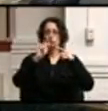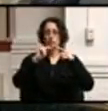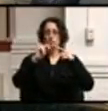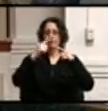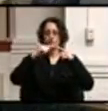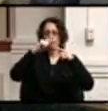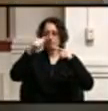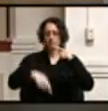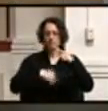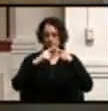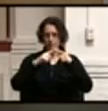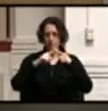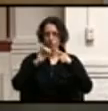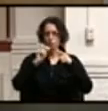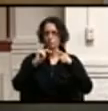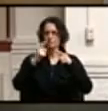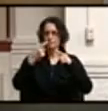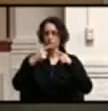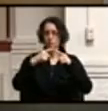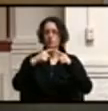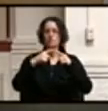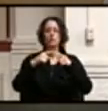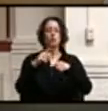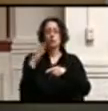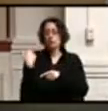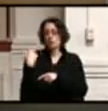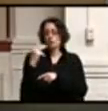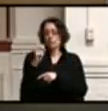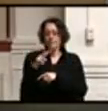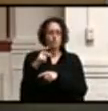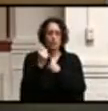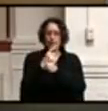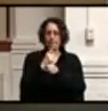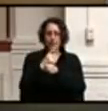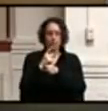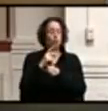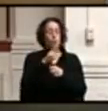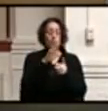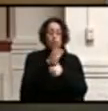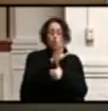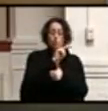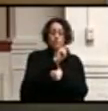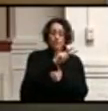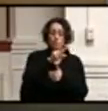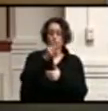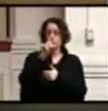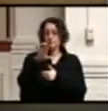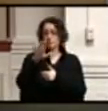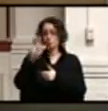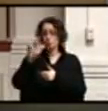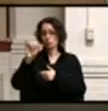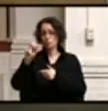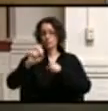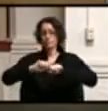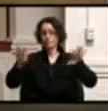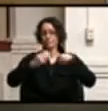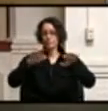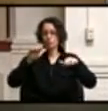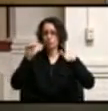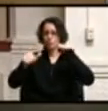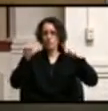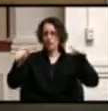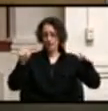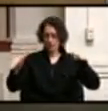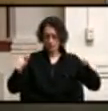1st. We send out reminders in November, December, and January. Start charging penalties after